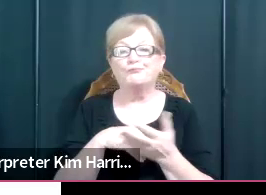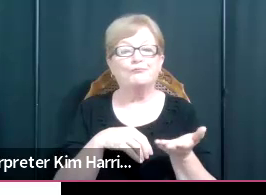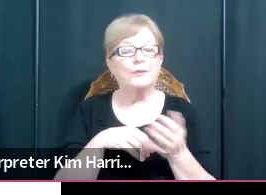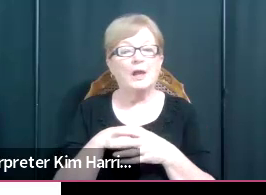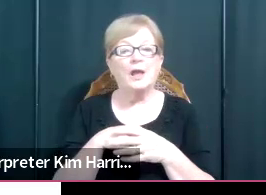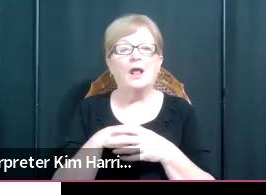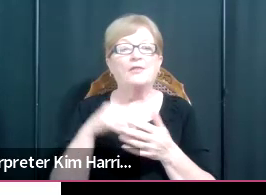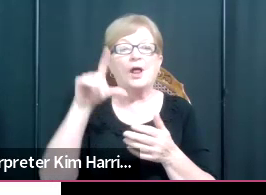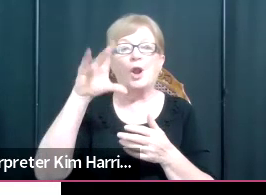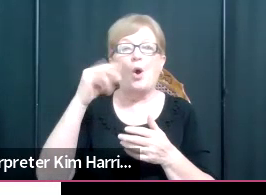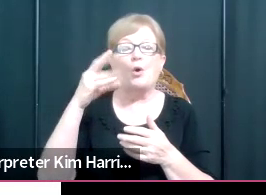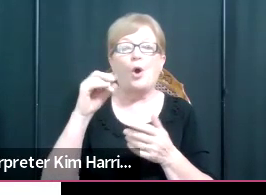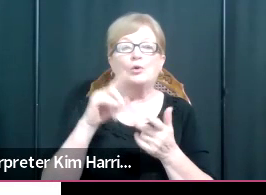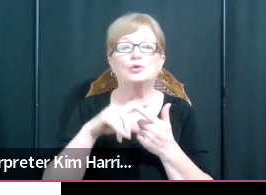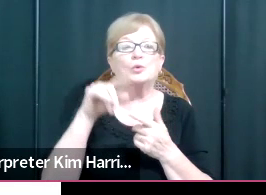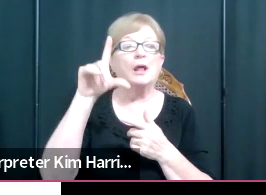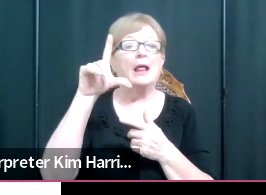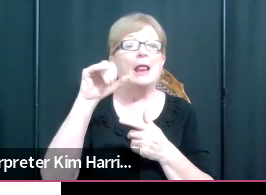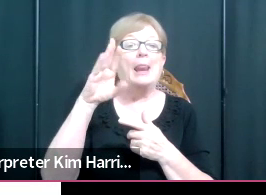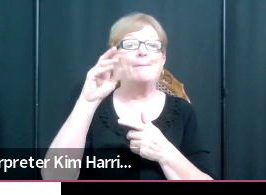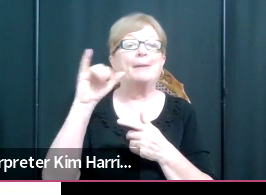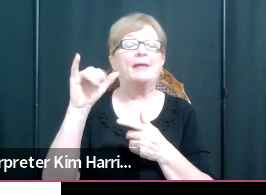the logo to Libby, which is an audiobook